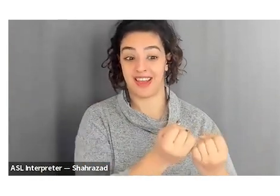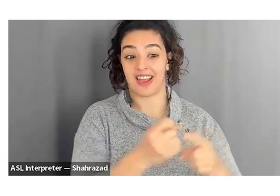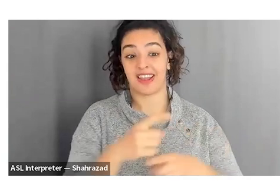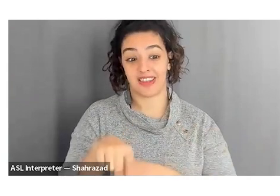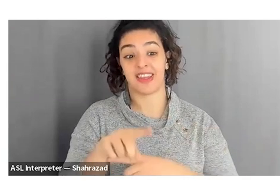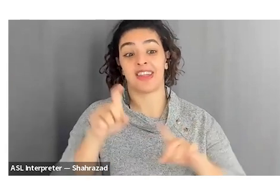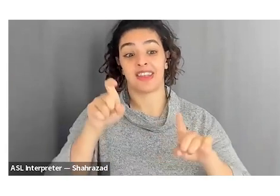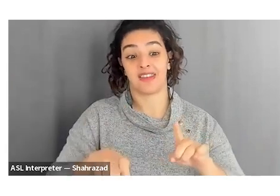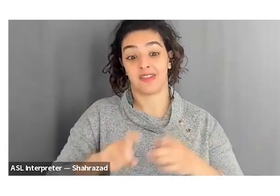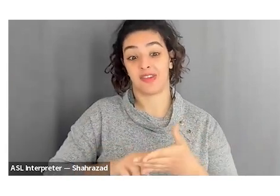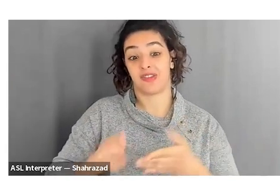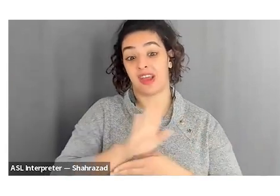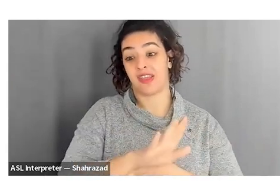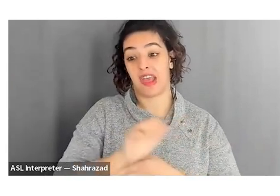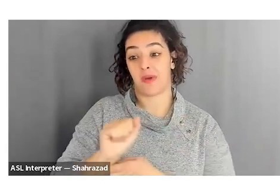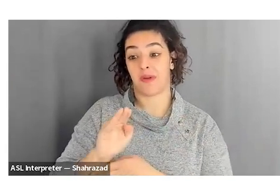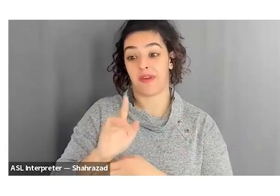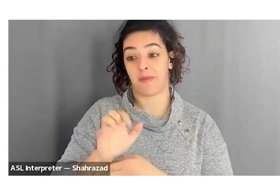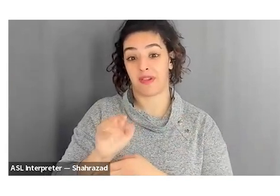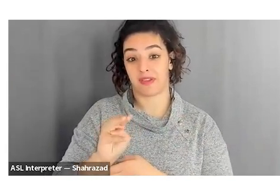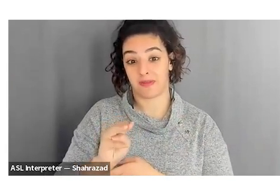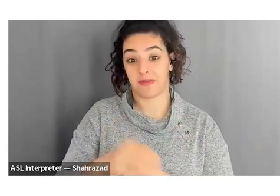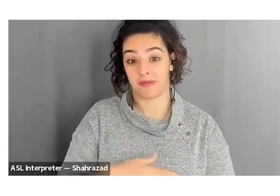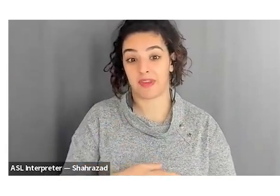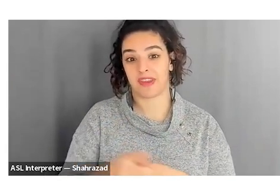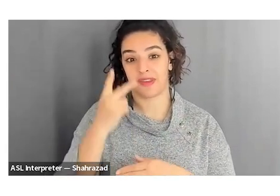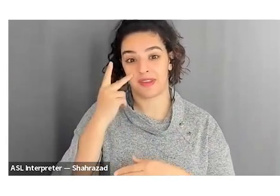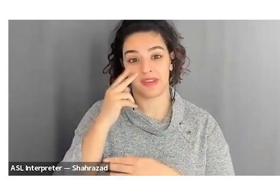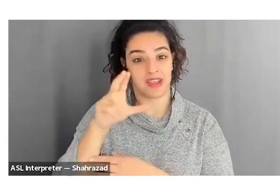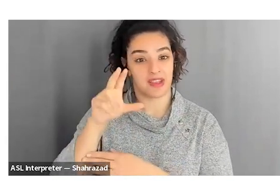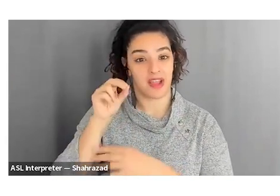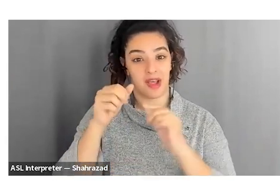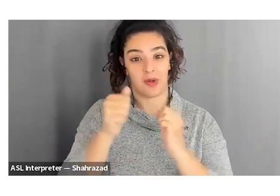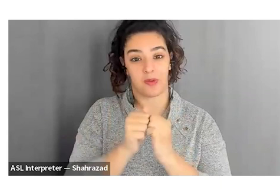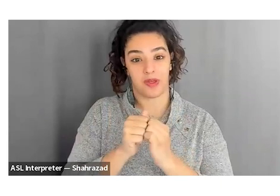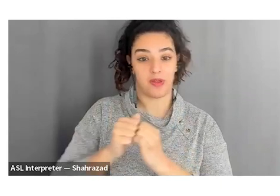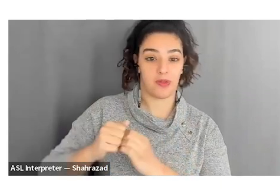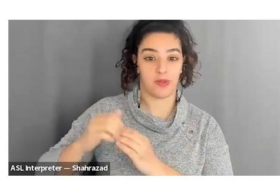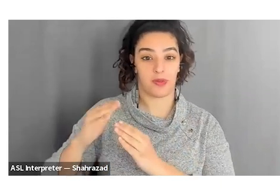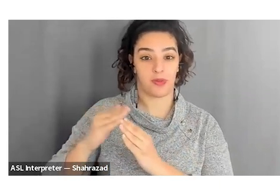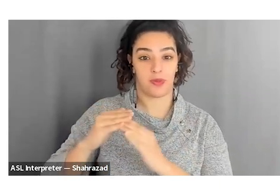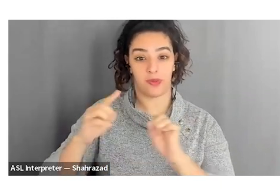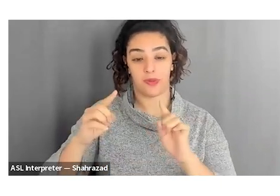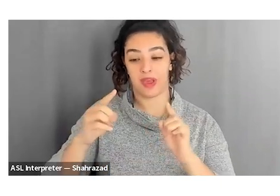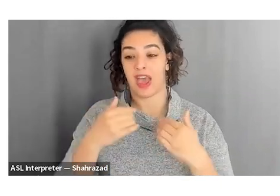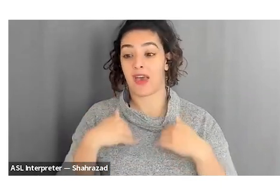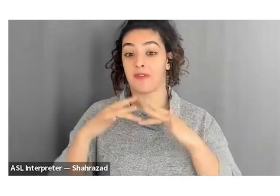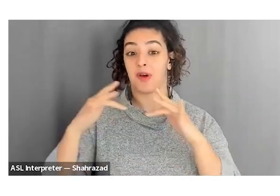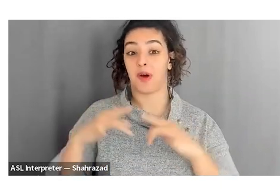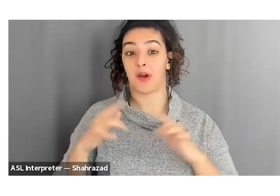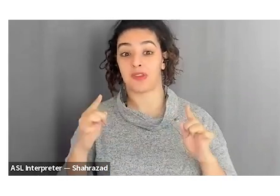top, with some animated hearts and arrows. And we have the wonderful Nile DeMarco animating that